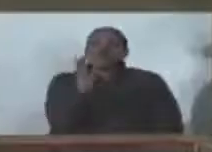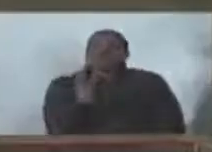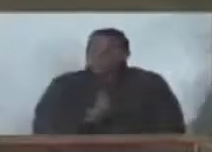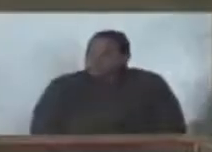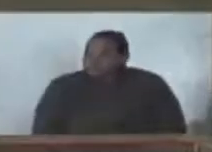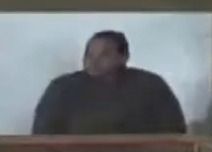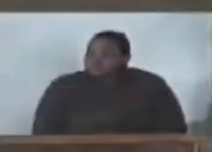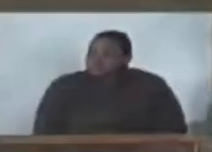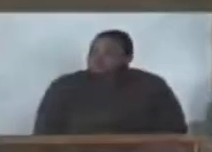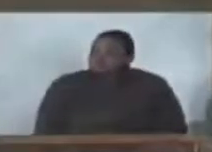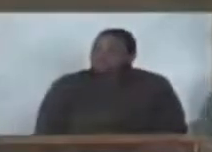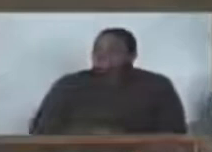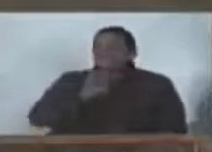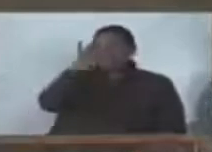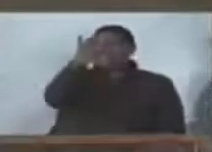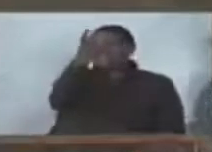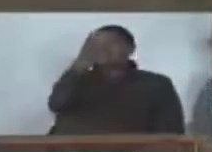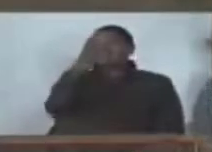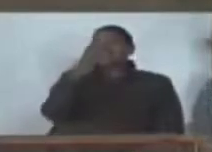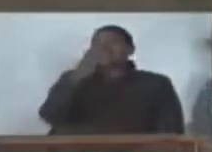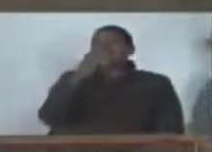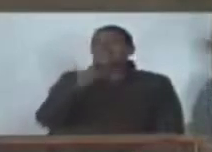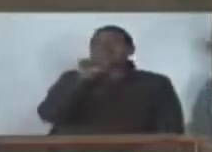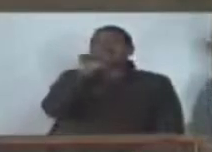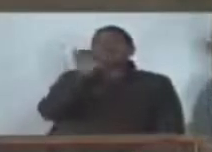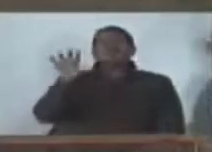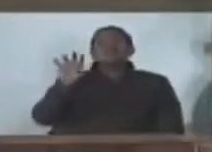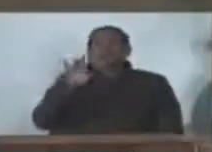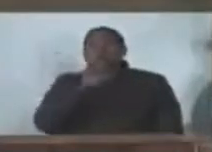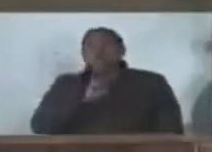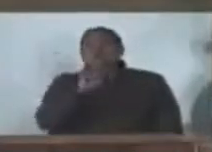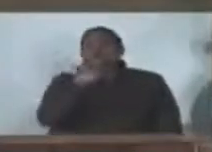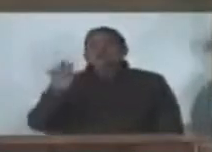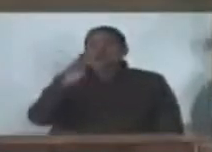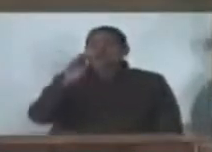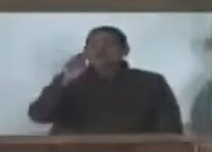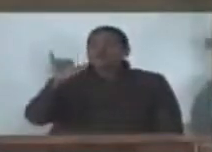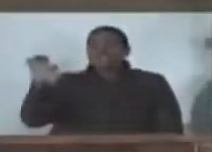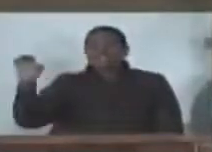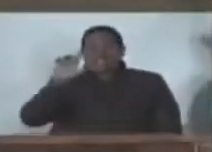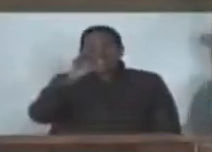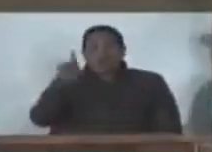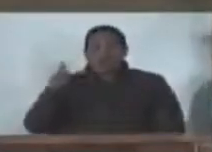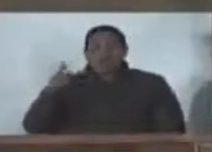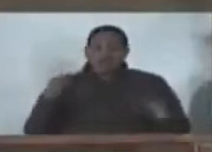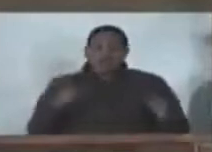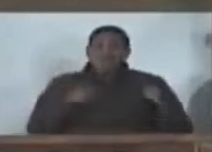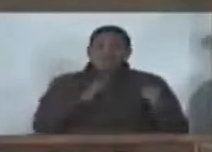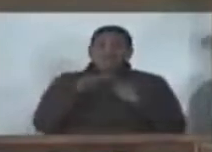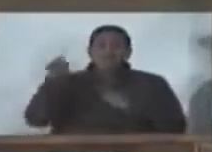The seventh incident, 24-year-old Rosalie Campbell succumbed to injuries received when her